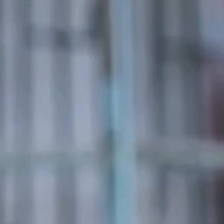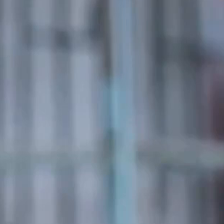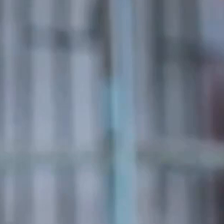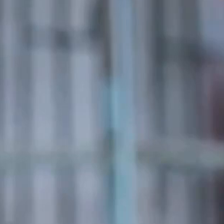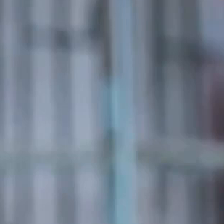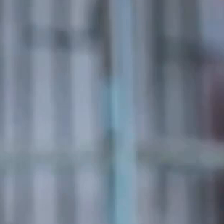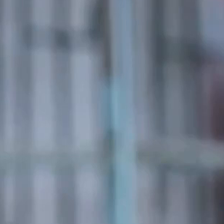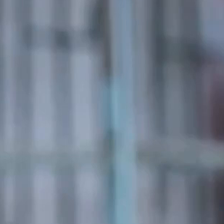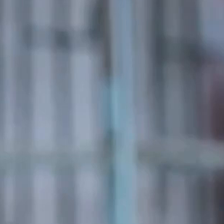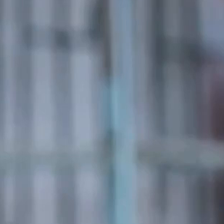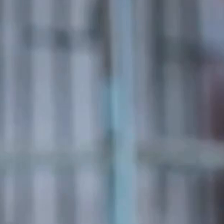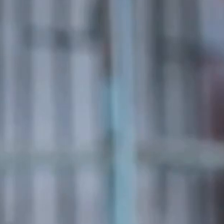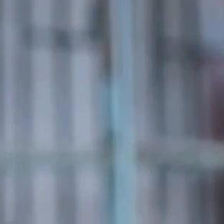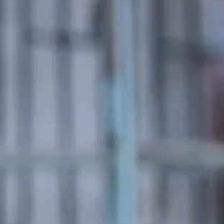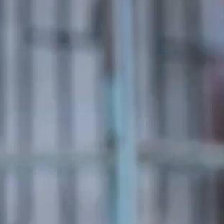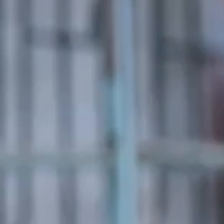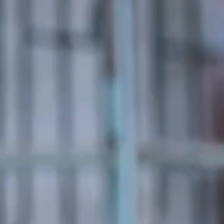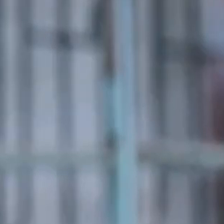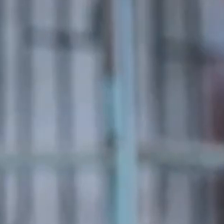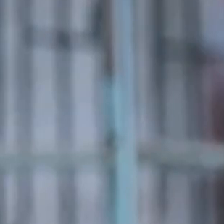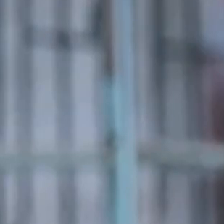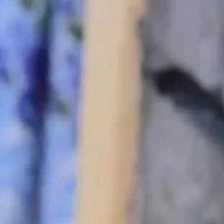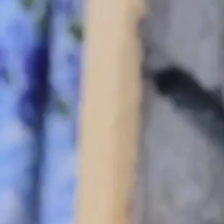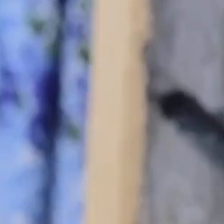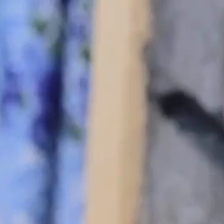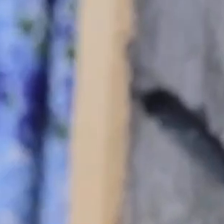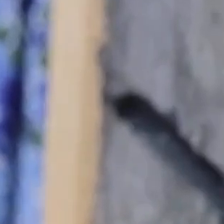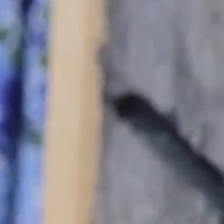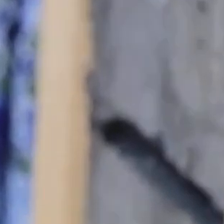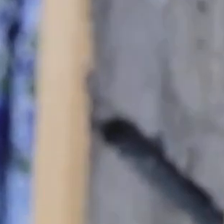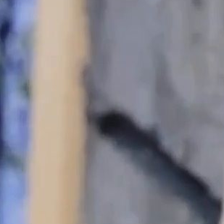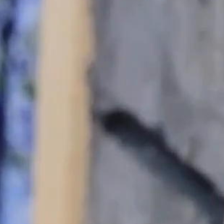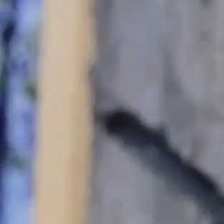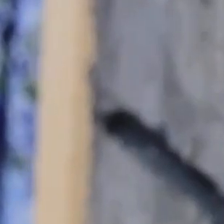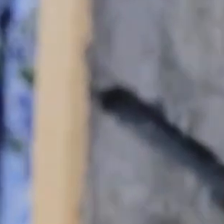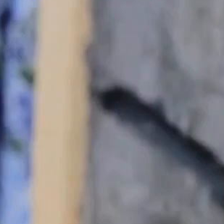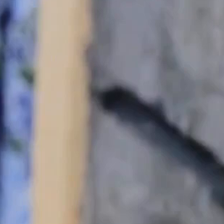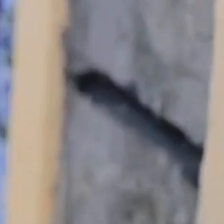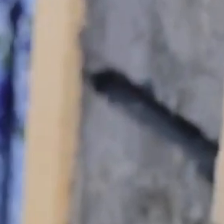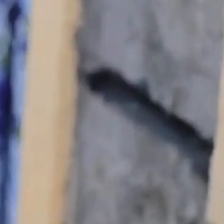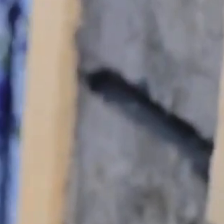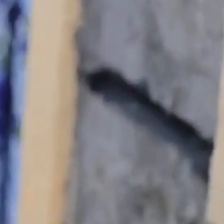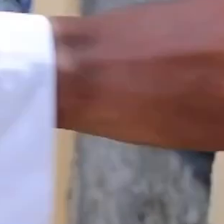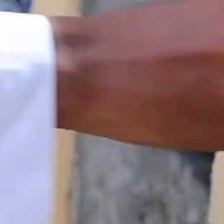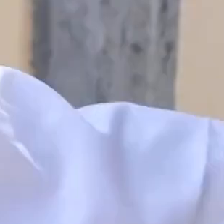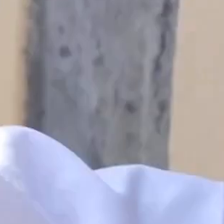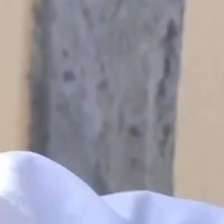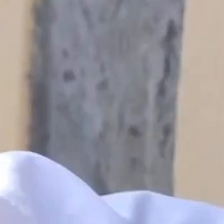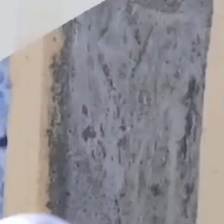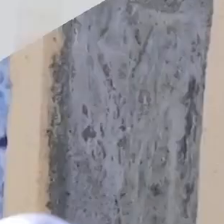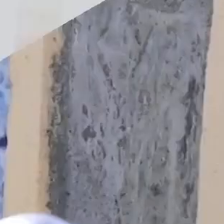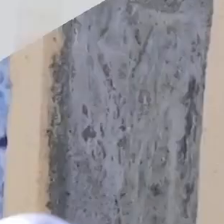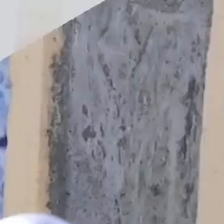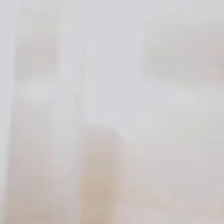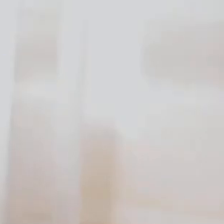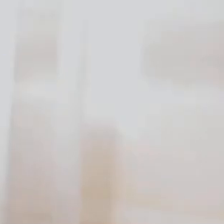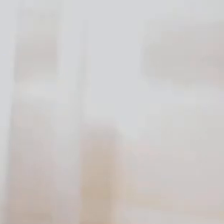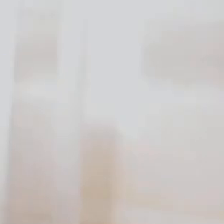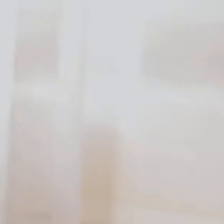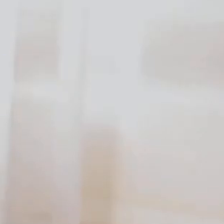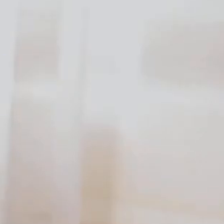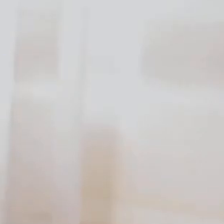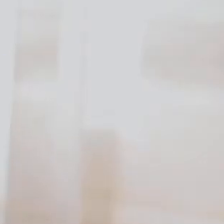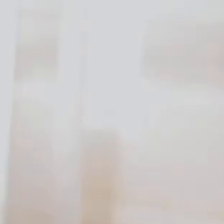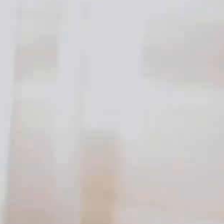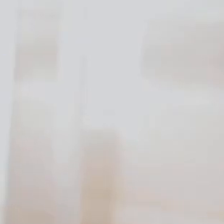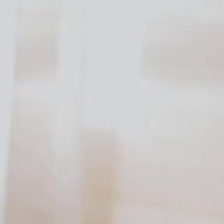called Security Breach Detector and Readiness Familiarize. It is meant to be used to detect, detonate explosives. We'll tackle all the